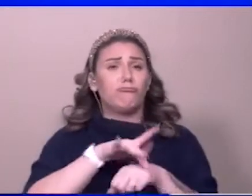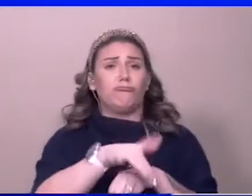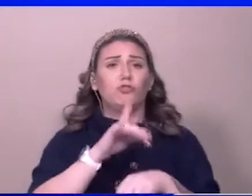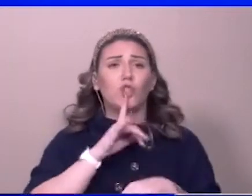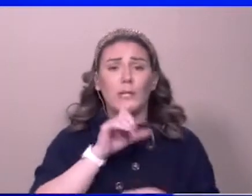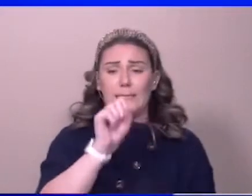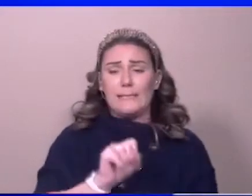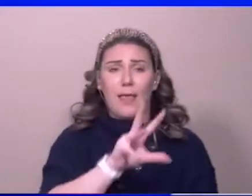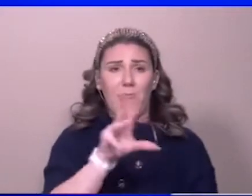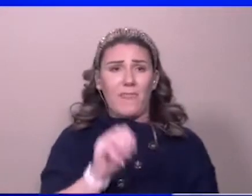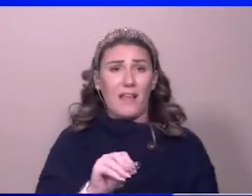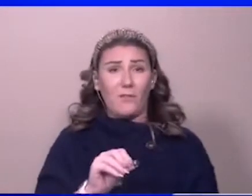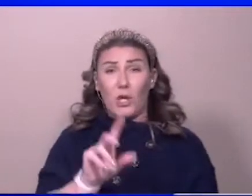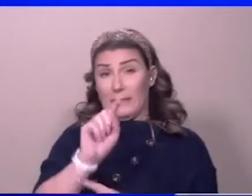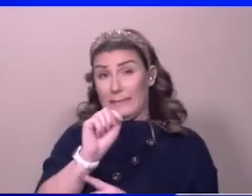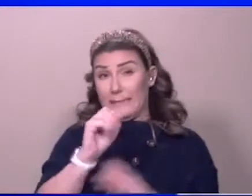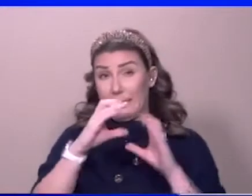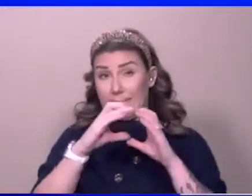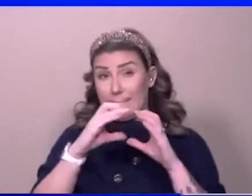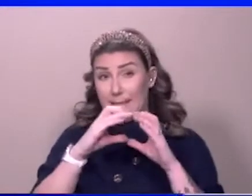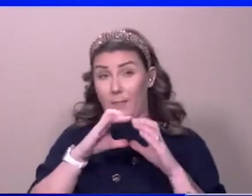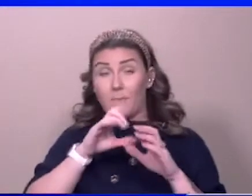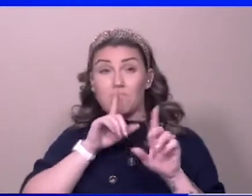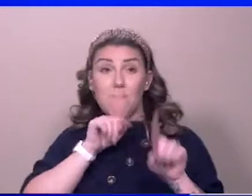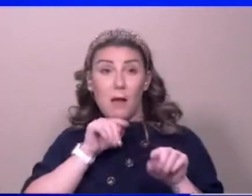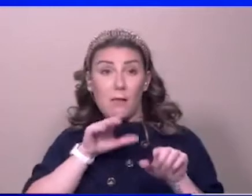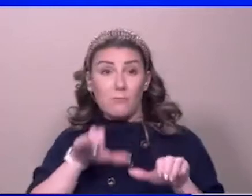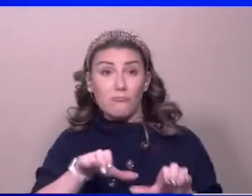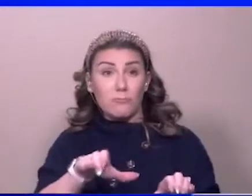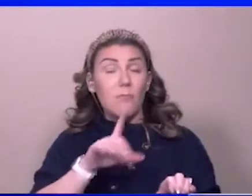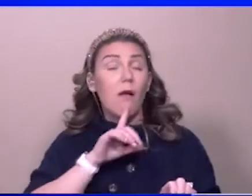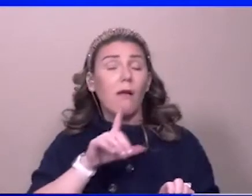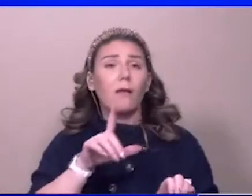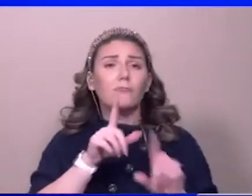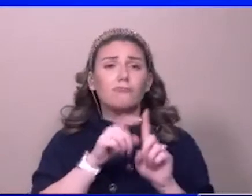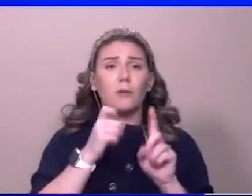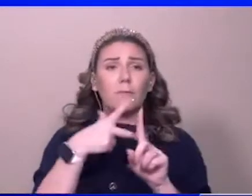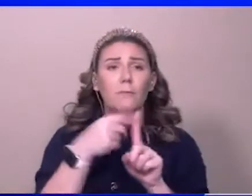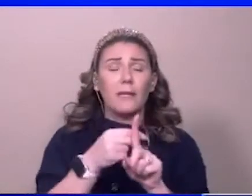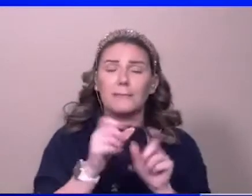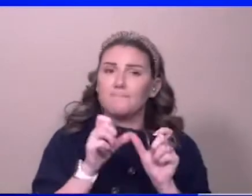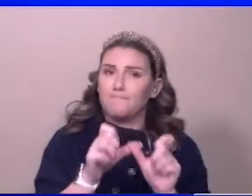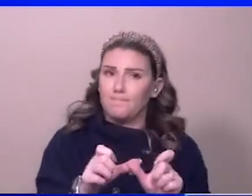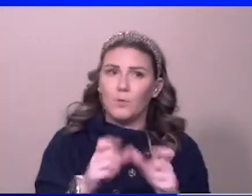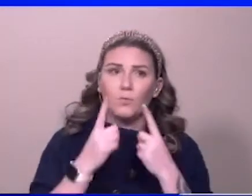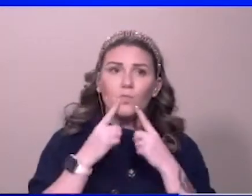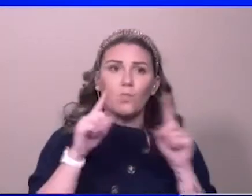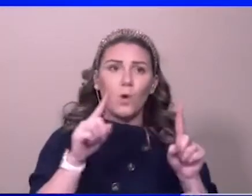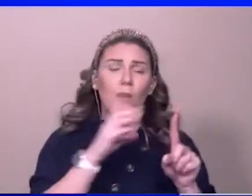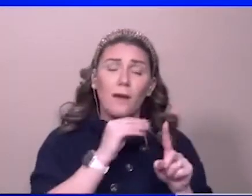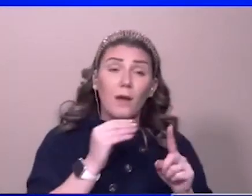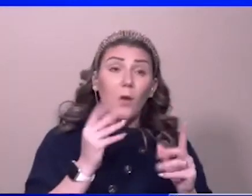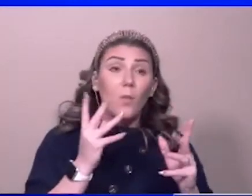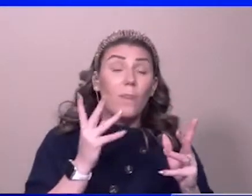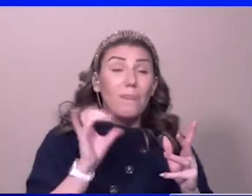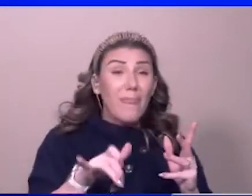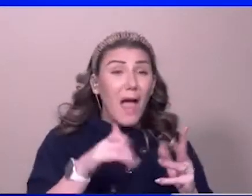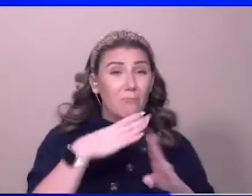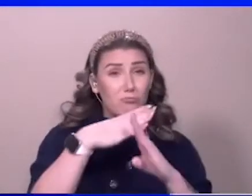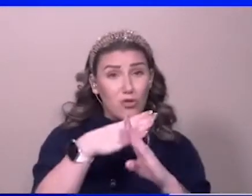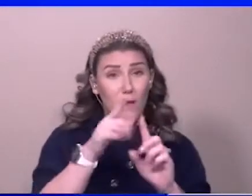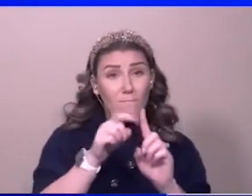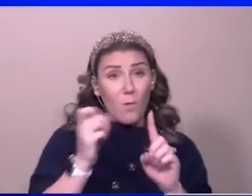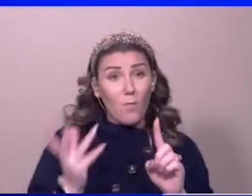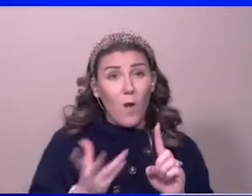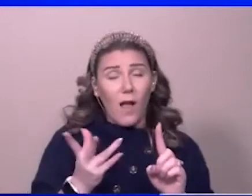those T-cell immune responses from the vaccine continue to work, and that is what is protecting you from